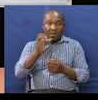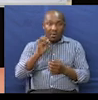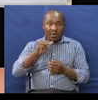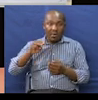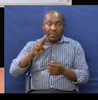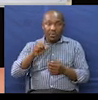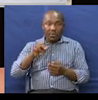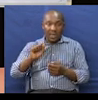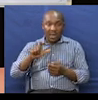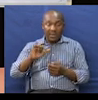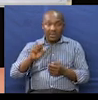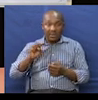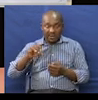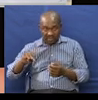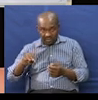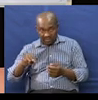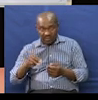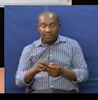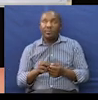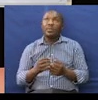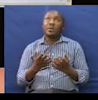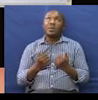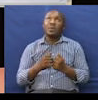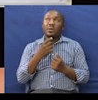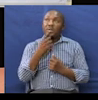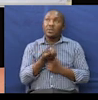is there was, we say,